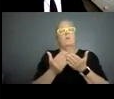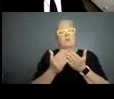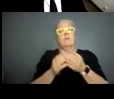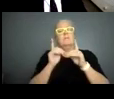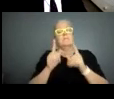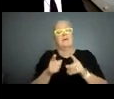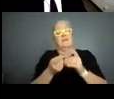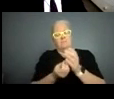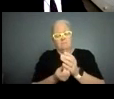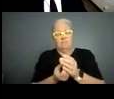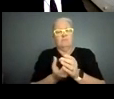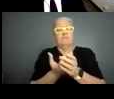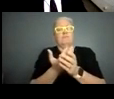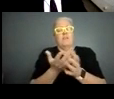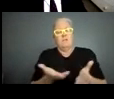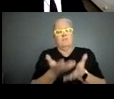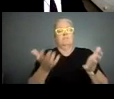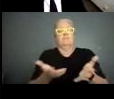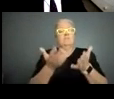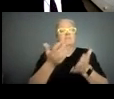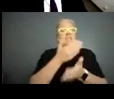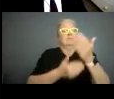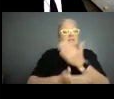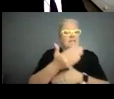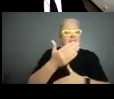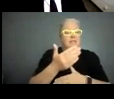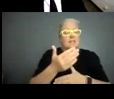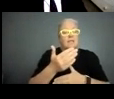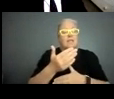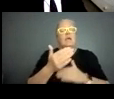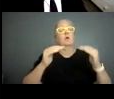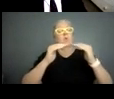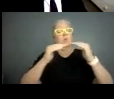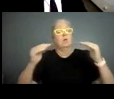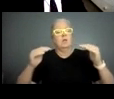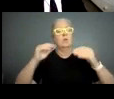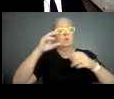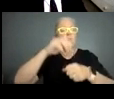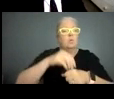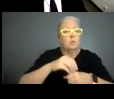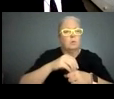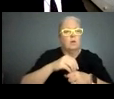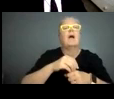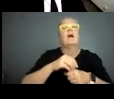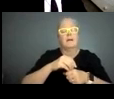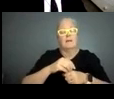developing disability equality and inclusion to make a lasting shift to